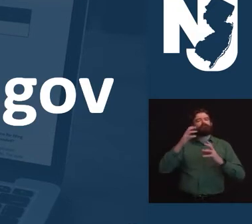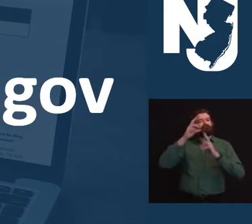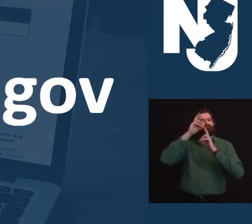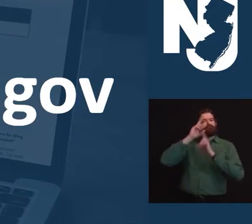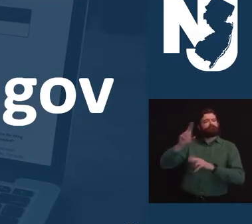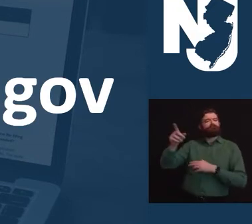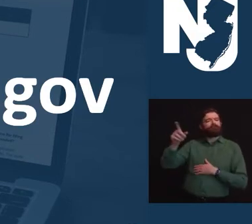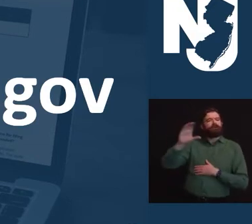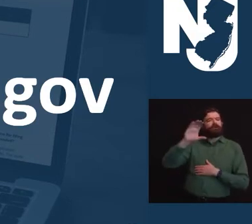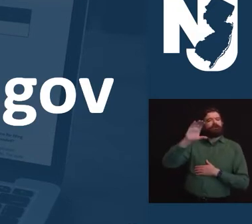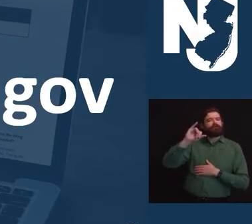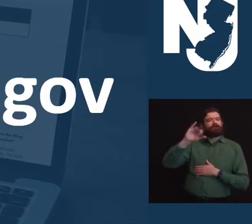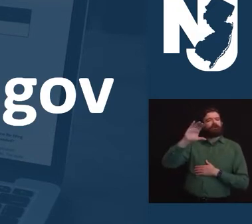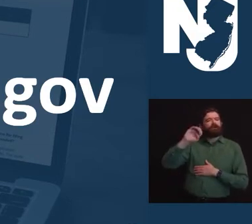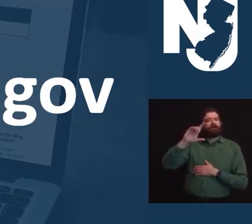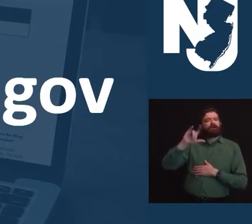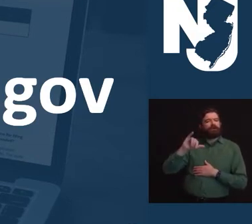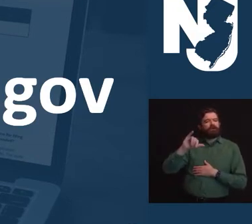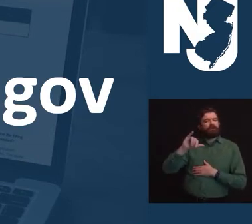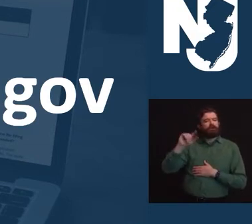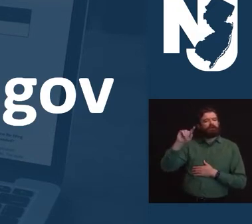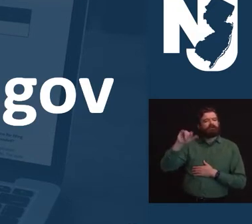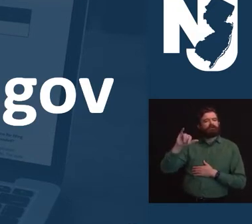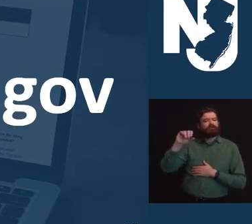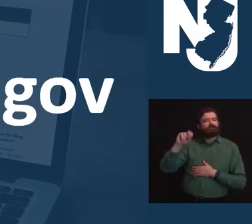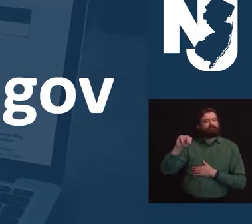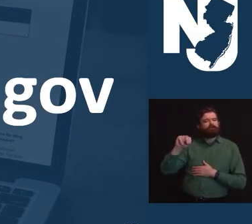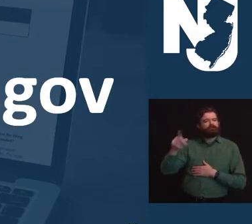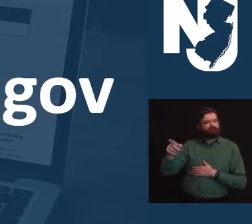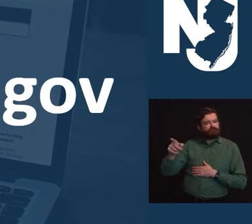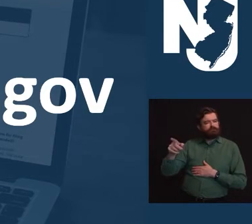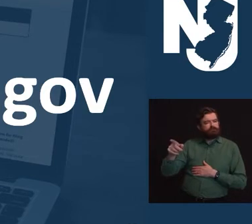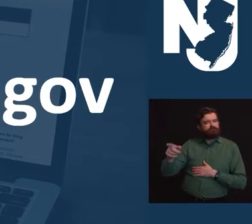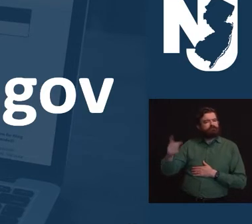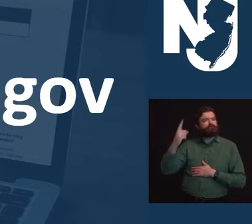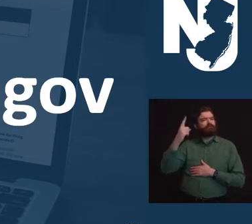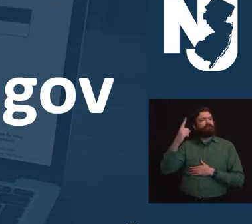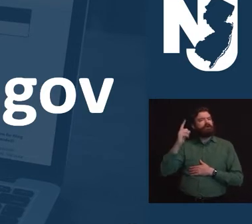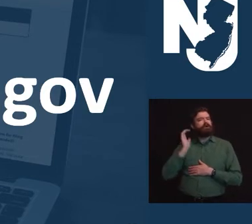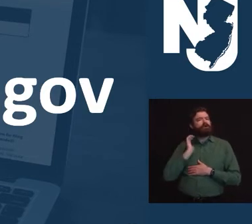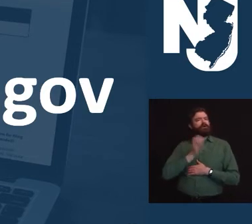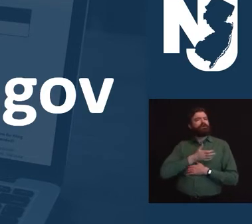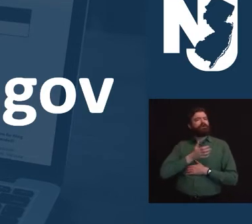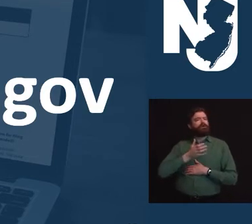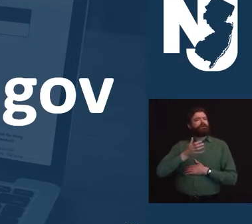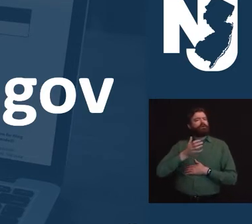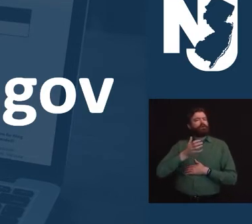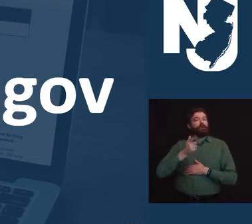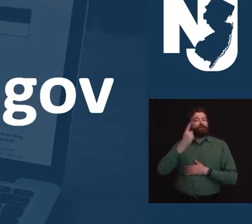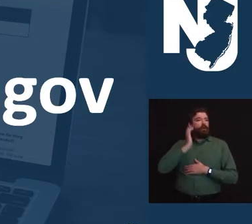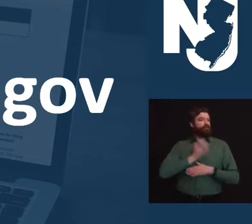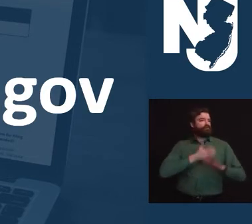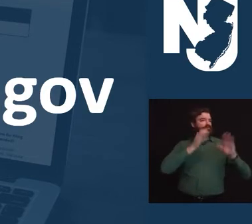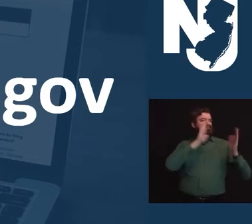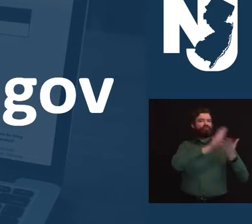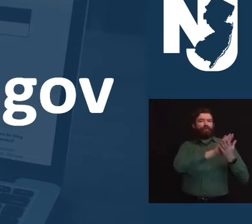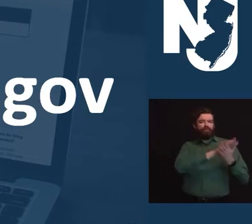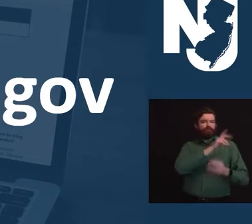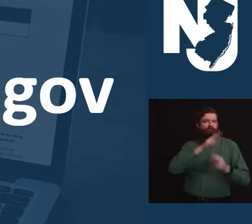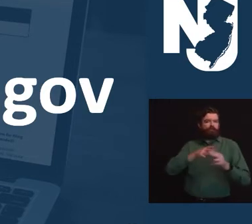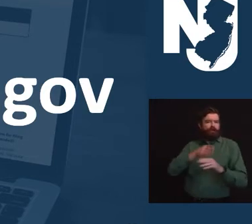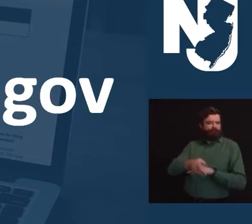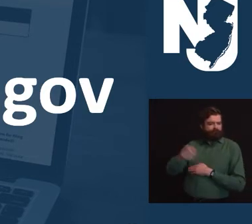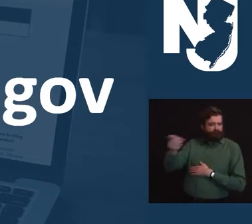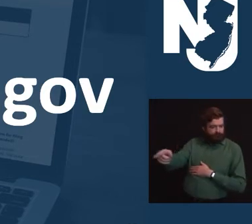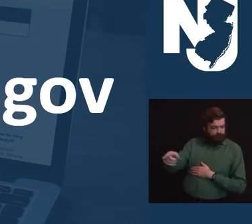all-time great actress who, by the way, has one of our great schools named after her in East Orange, and Cloris Leachman. And I look back, when